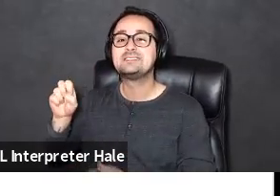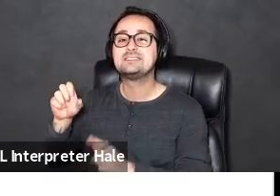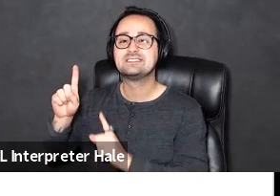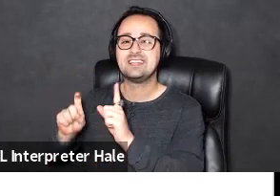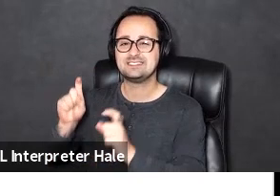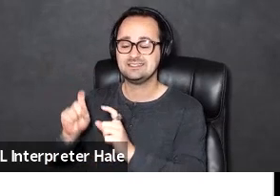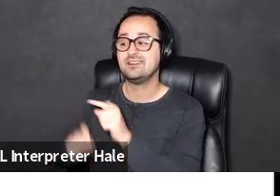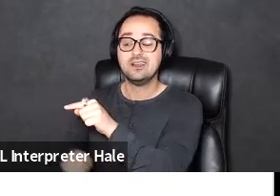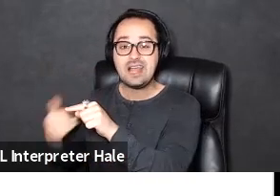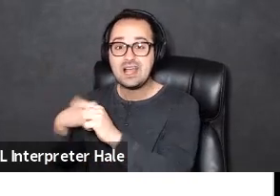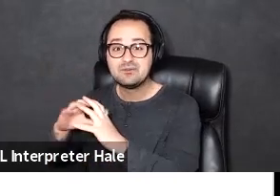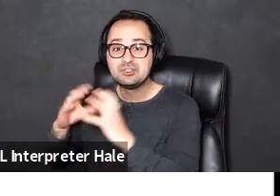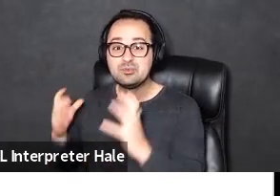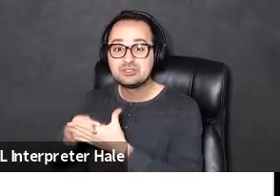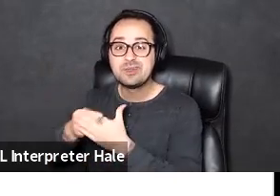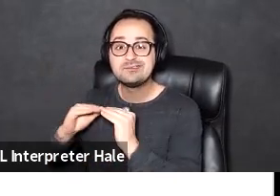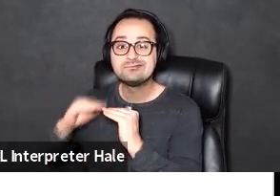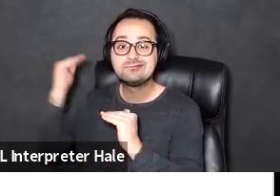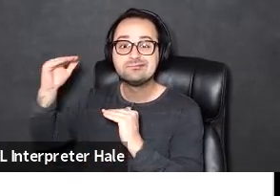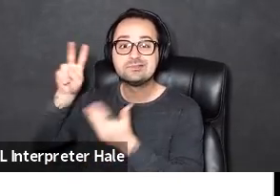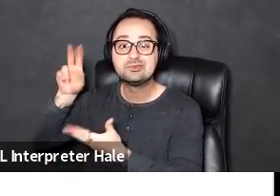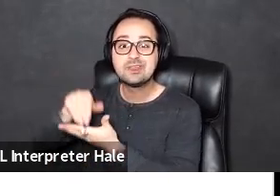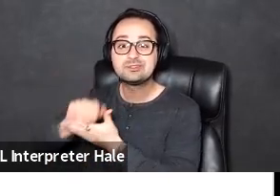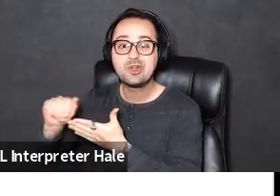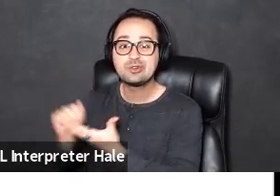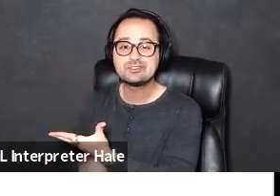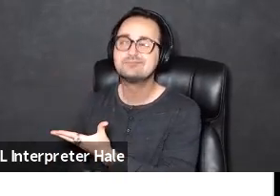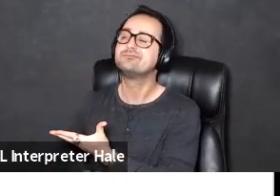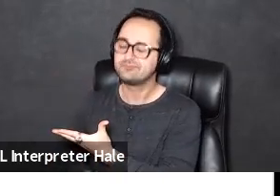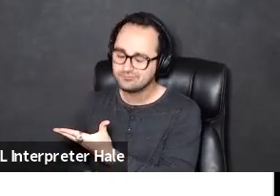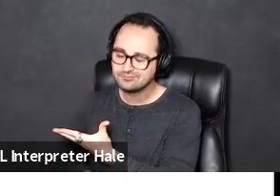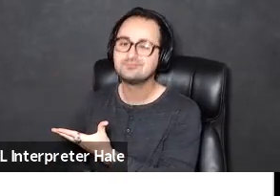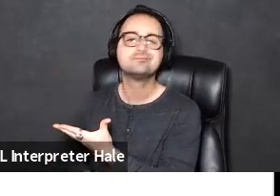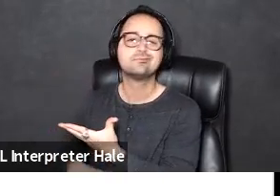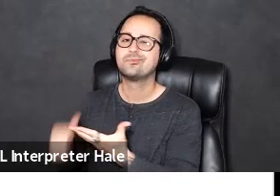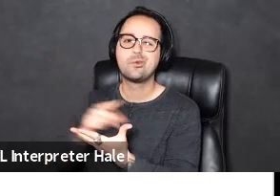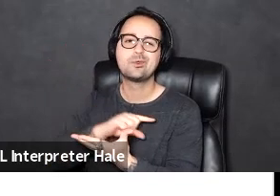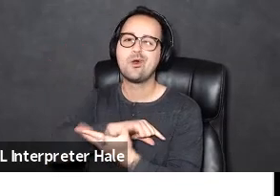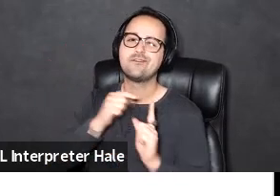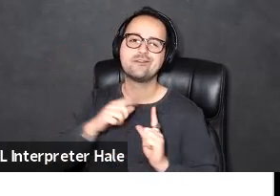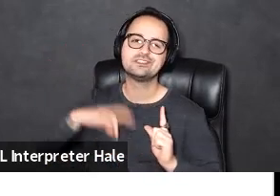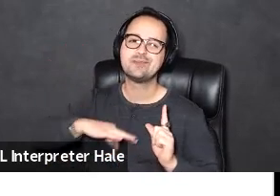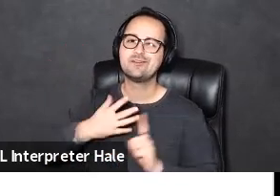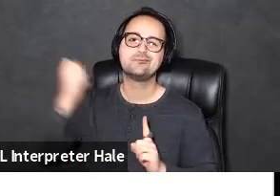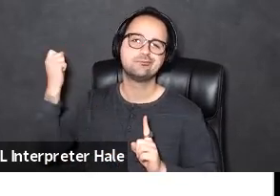money, more than $2,000 in their name, they are not going to be qualified for these benefits.